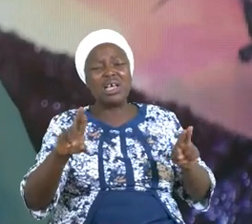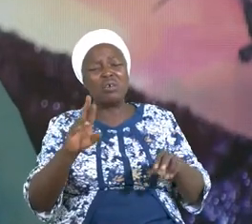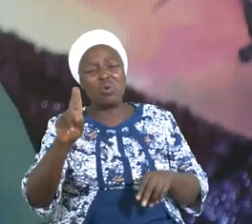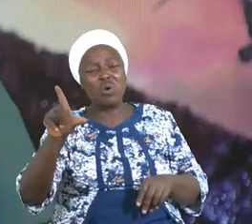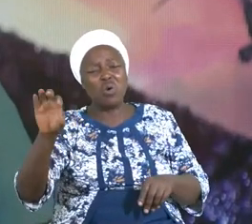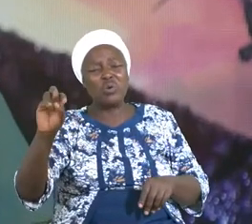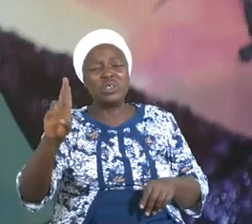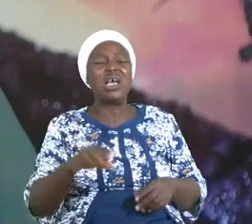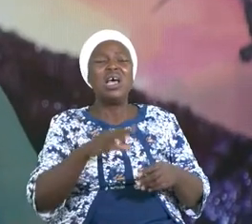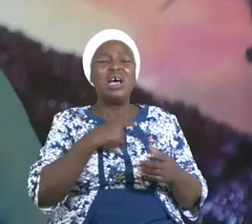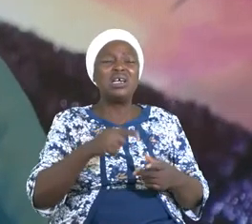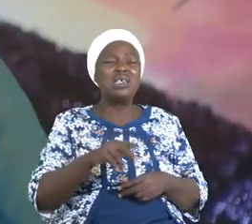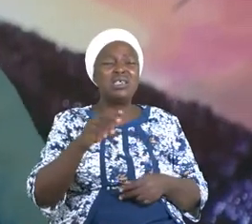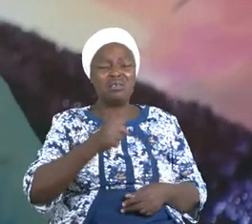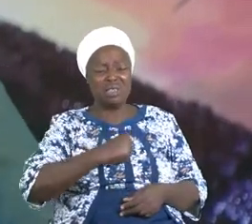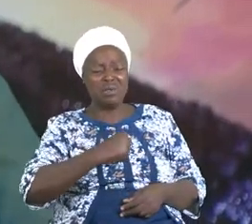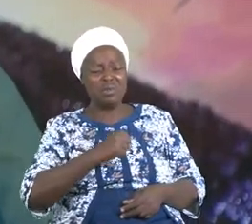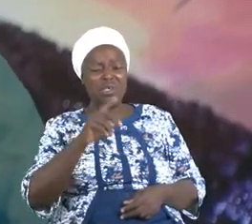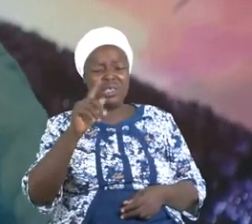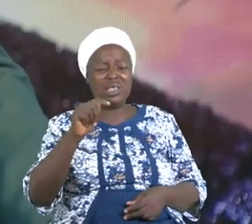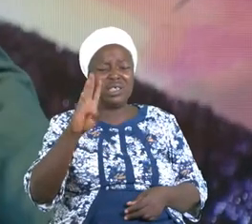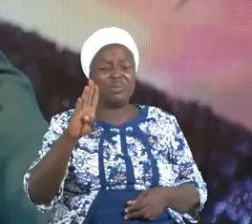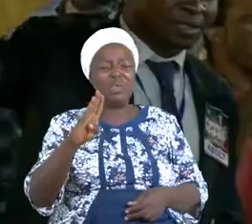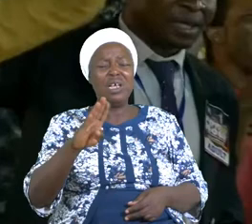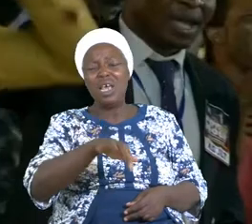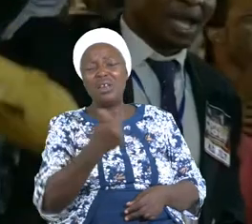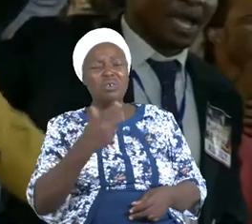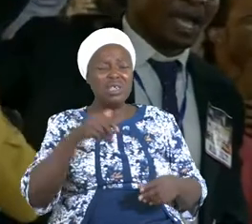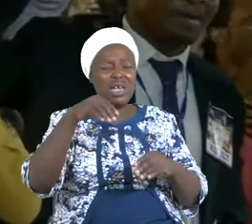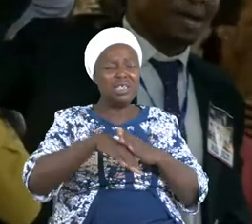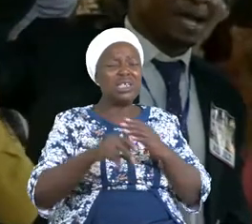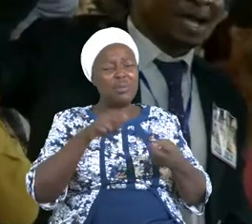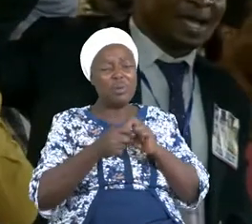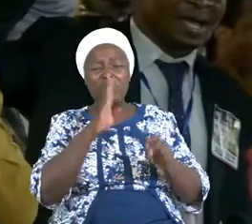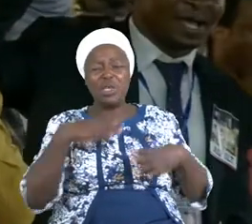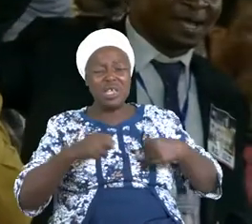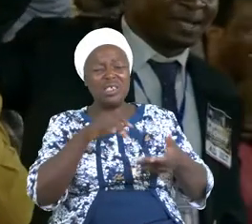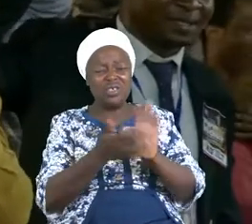internal problem, be healed in Jesus' name. Amen.